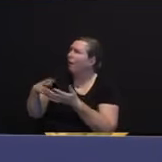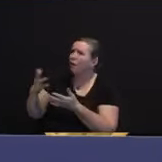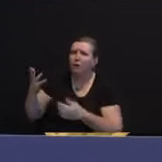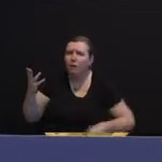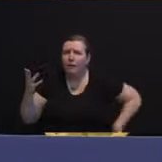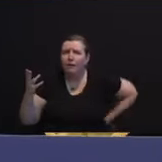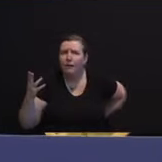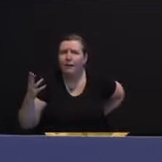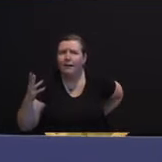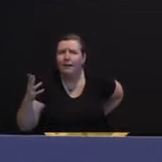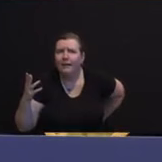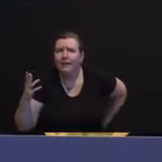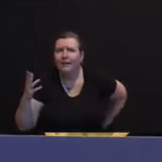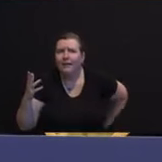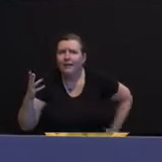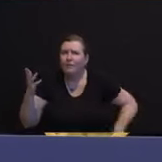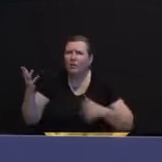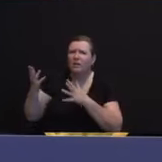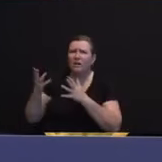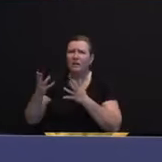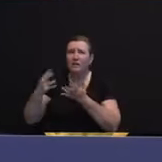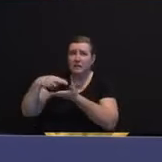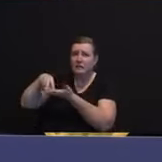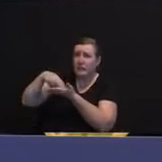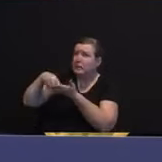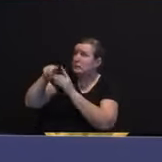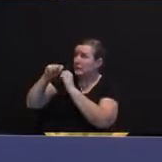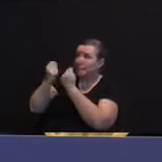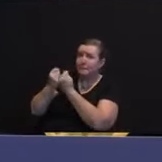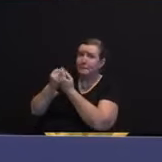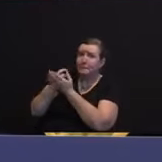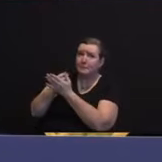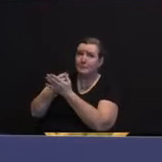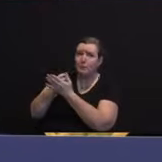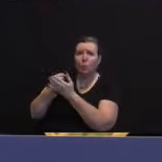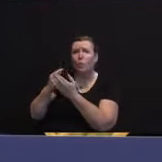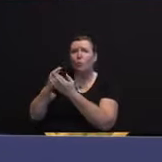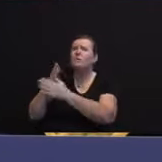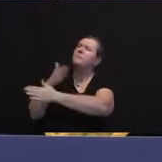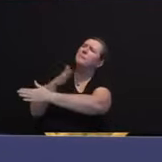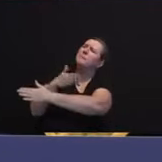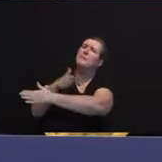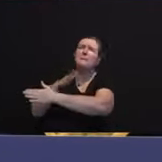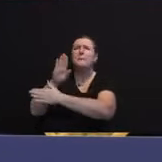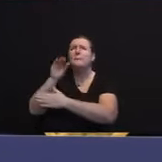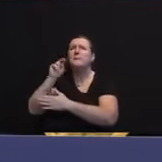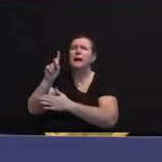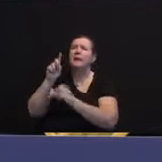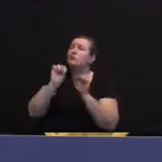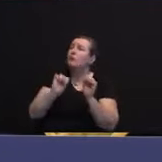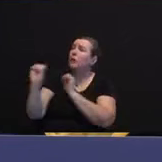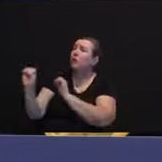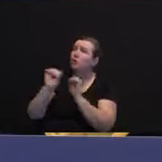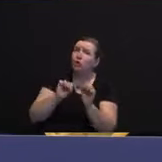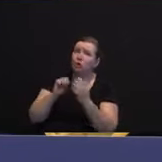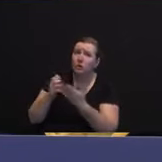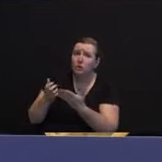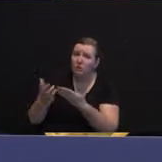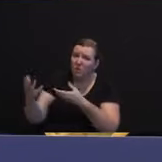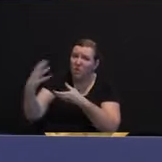What? What was it? Do dance teams or bands or cheerleading squads, are they included in the interstate sports ban?